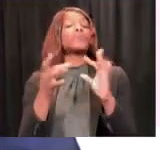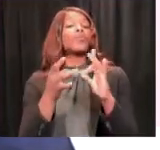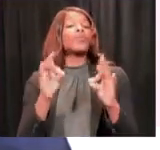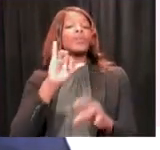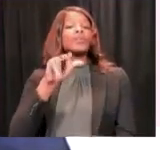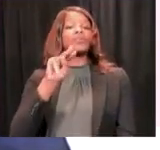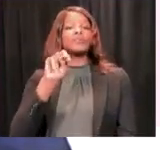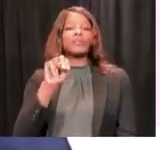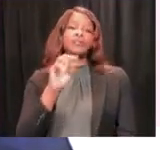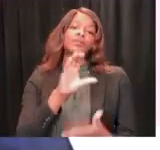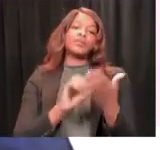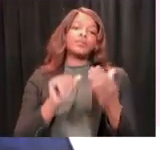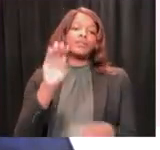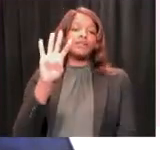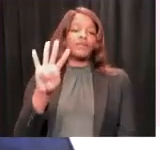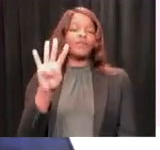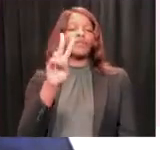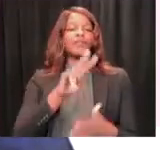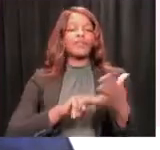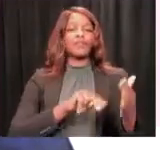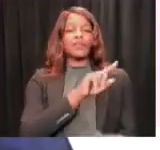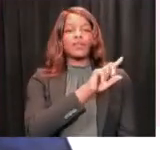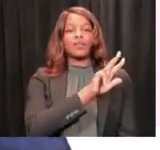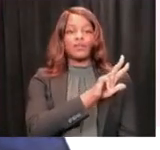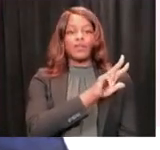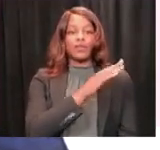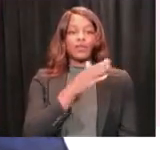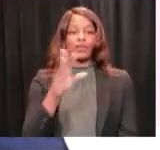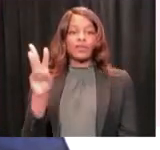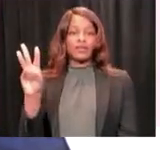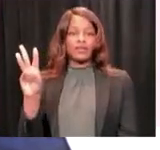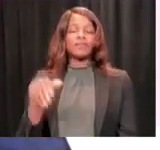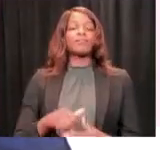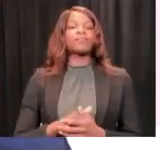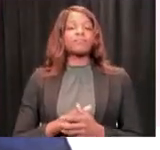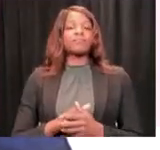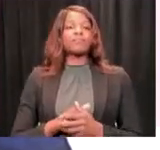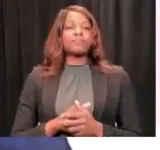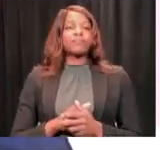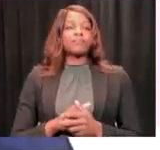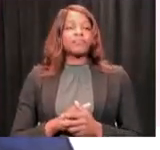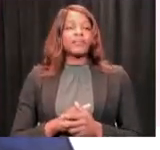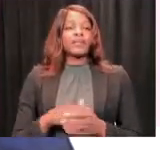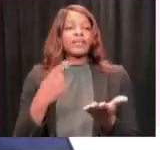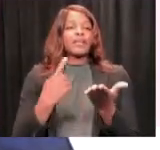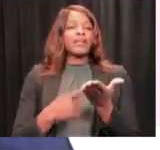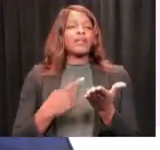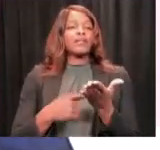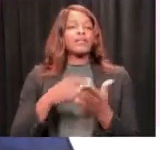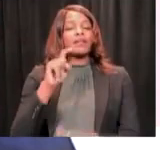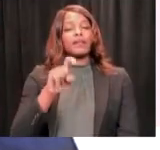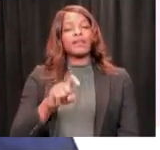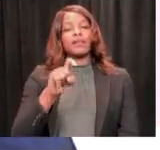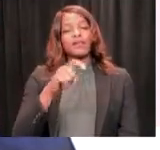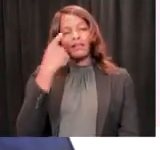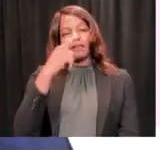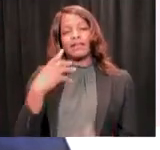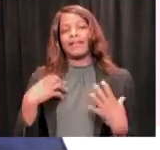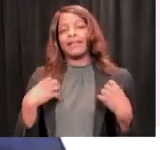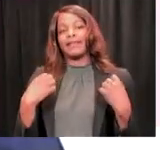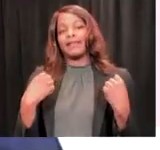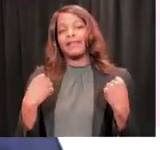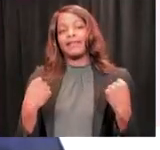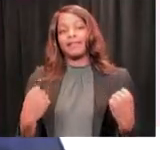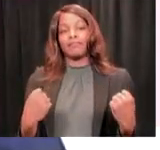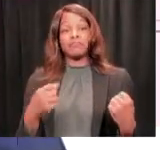John chapter 4, verses 3 through 6. John chapter 4, verses 3 through 6, it talks about this need for healing.